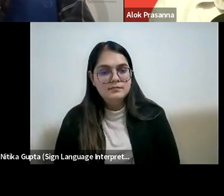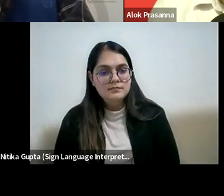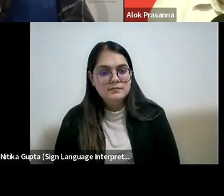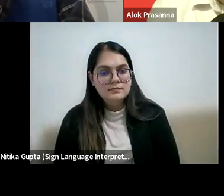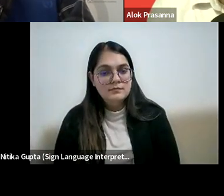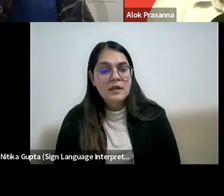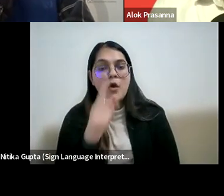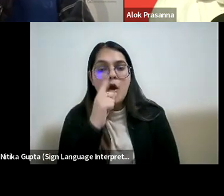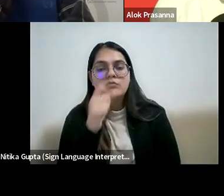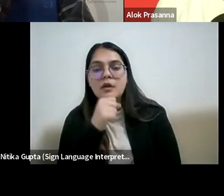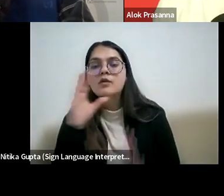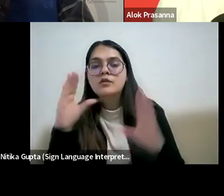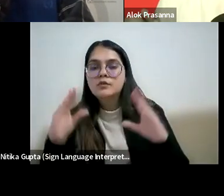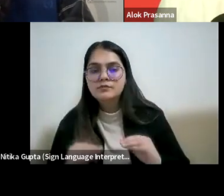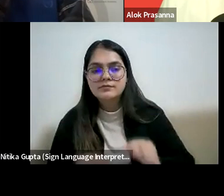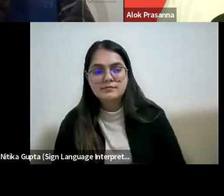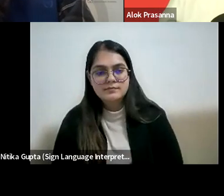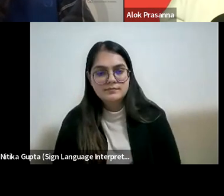Ma'am, you're muted. Ma'am, you have to unmute.